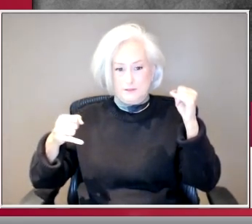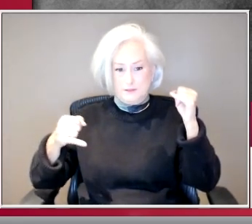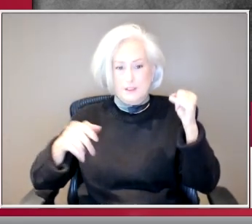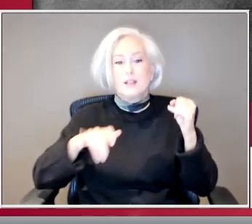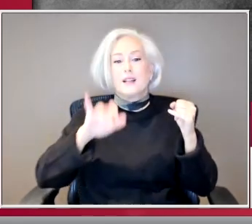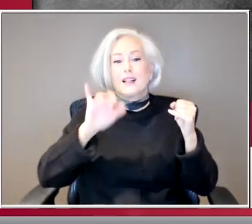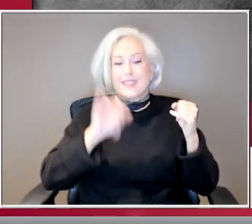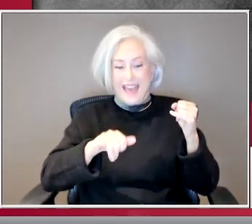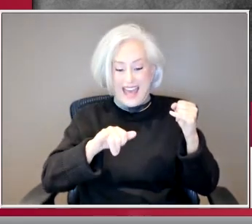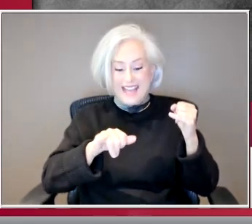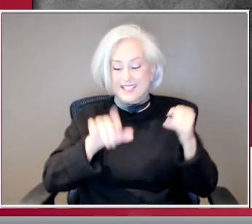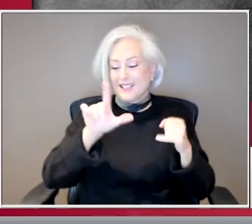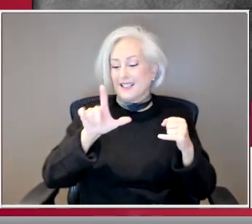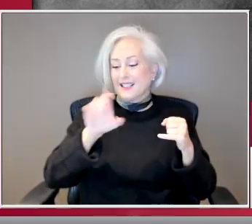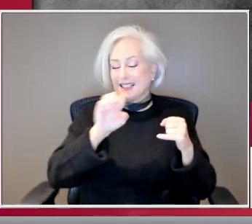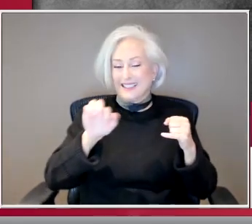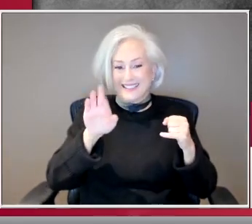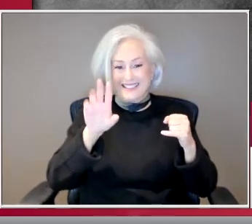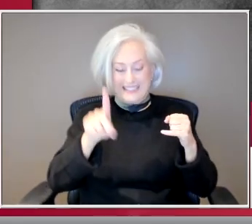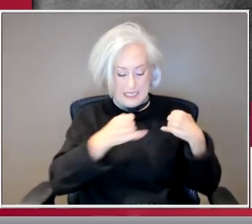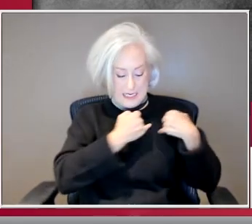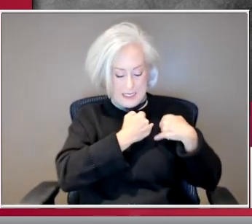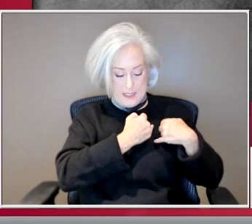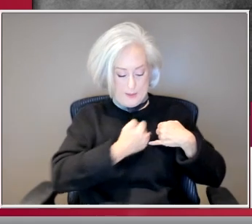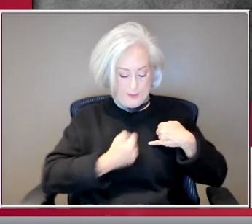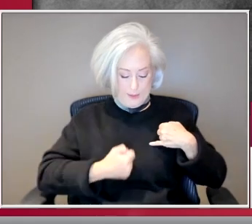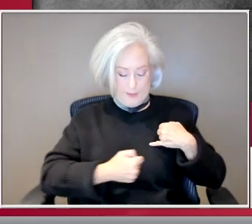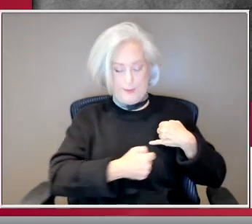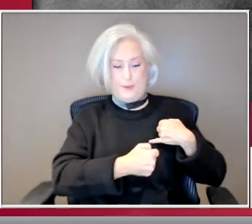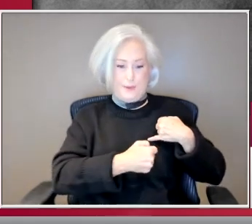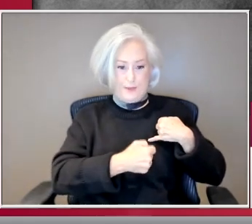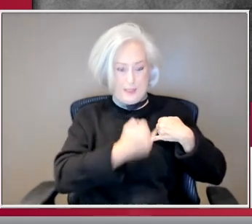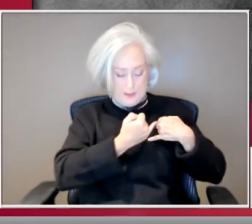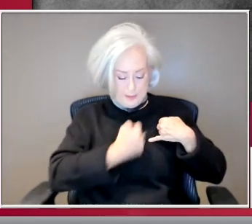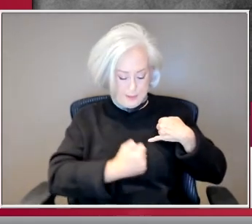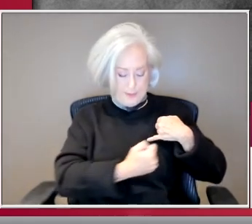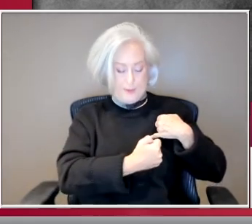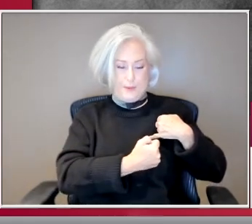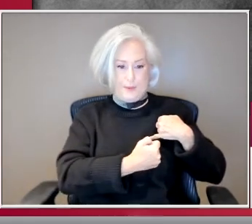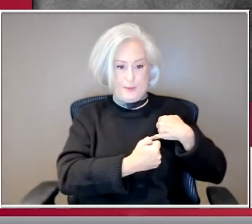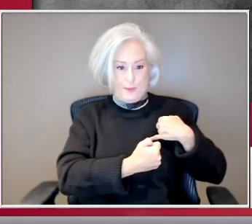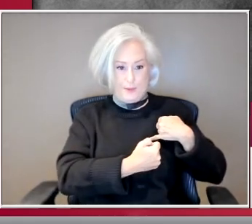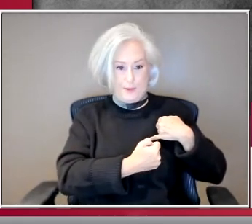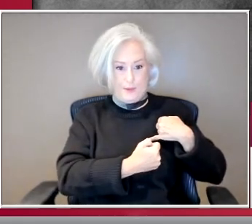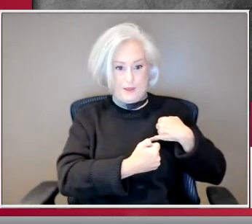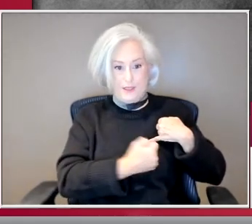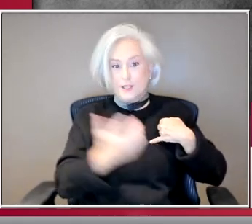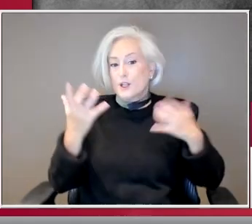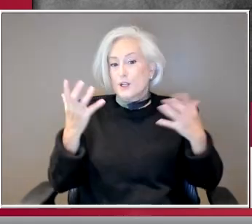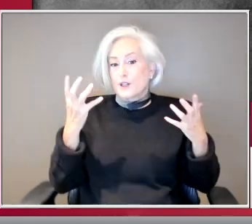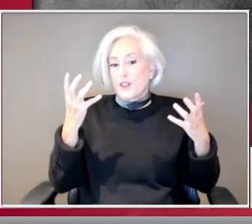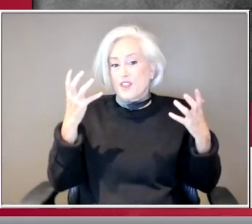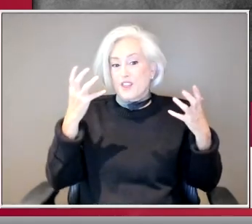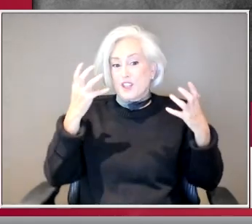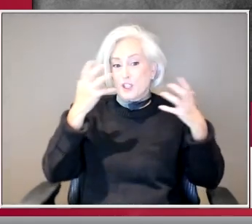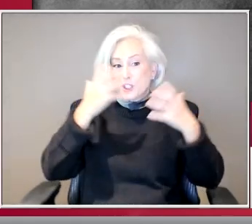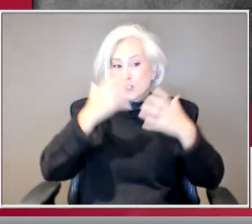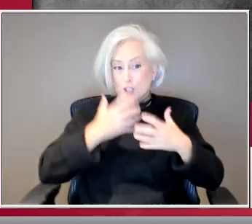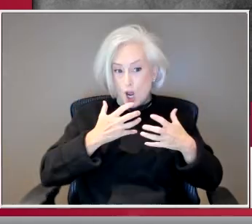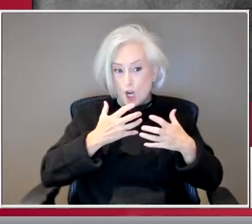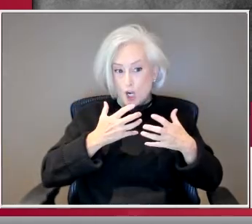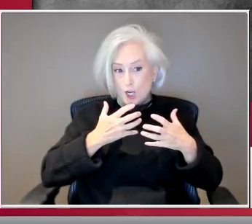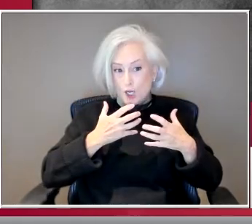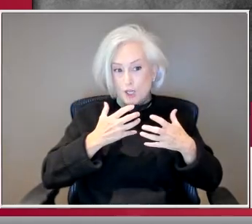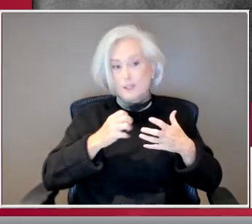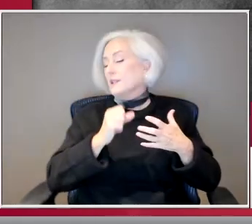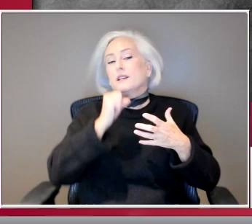pacemaker leads. Okay. And the contrast does not make it through that baffle. You can see that it ends in a